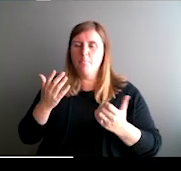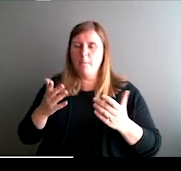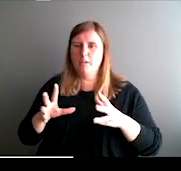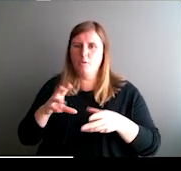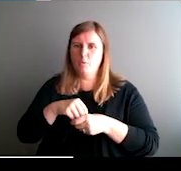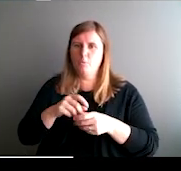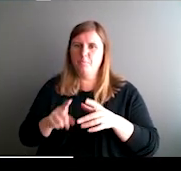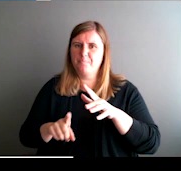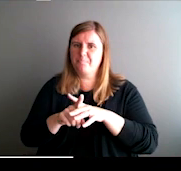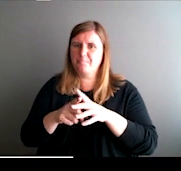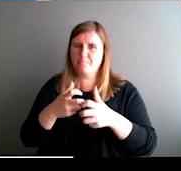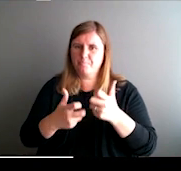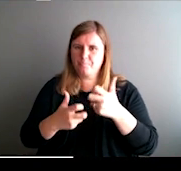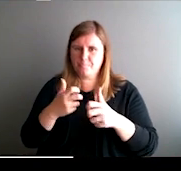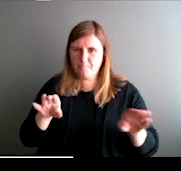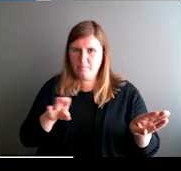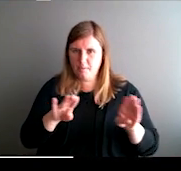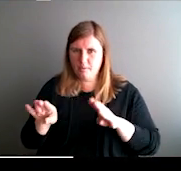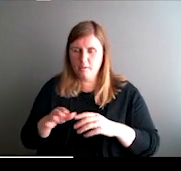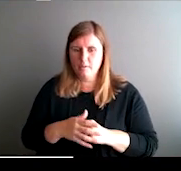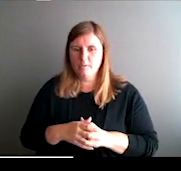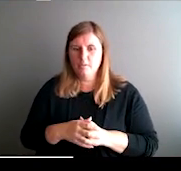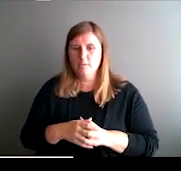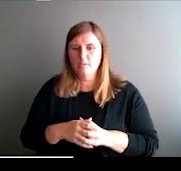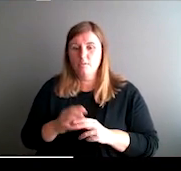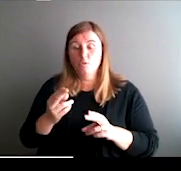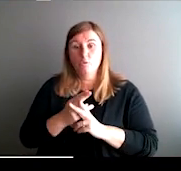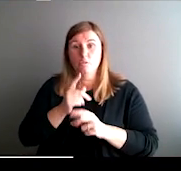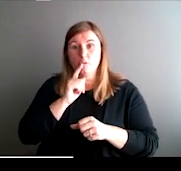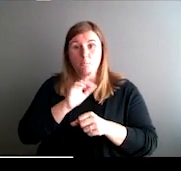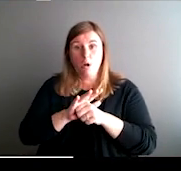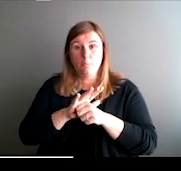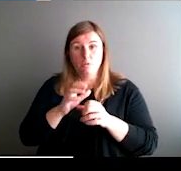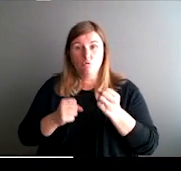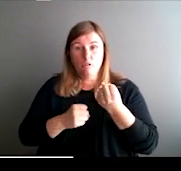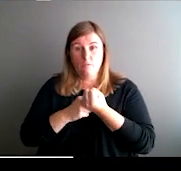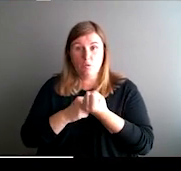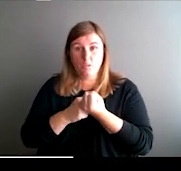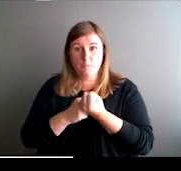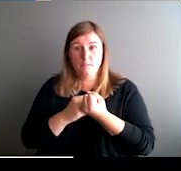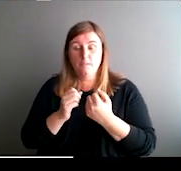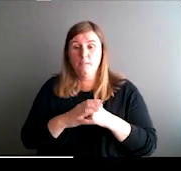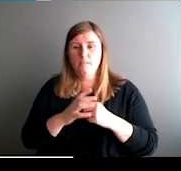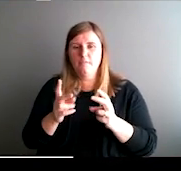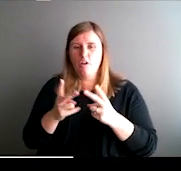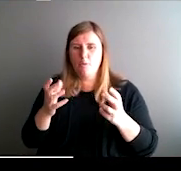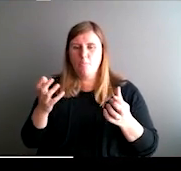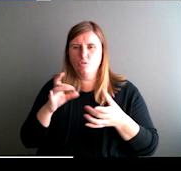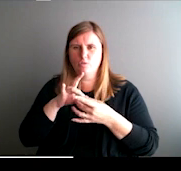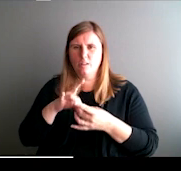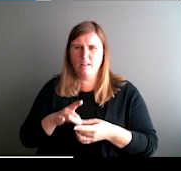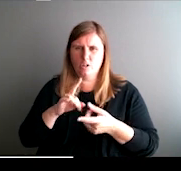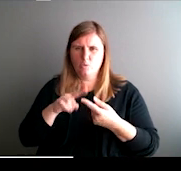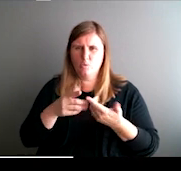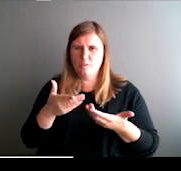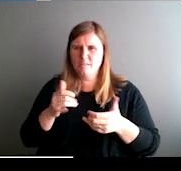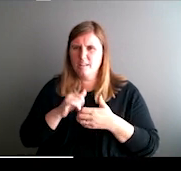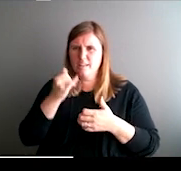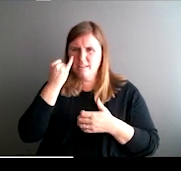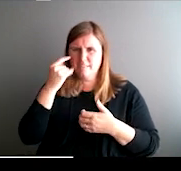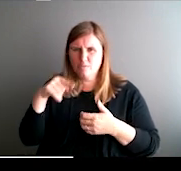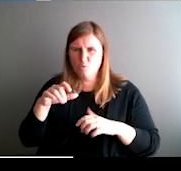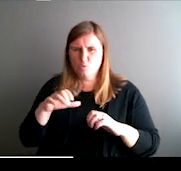behavior. Use of promise reinforcement. This is very much related to things like, if you